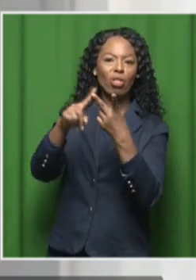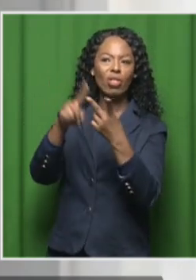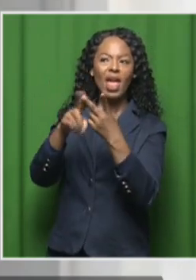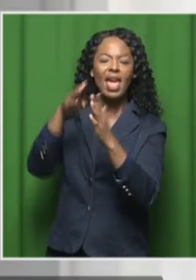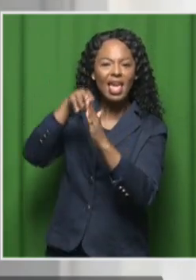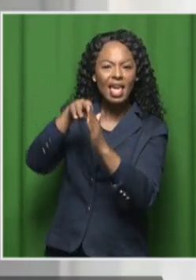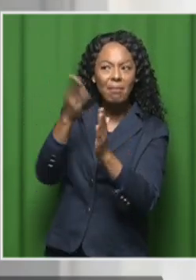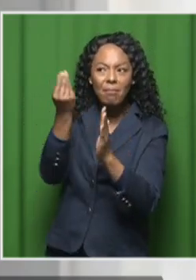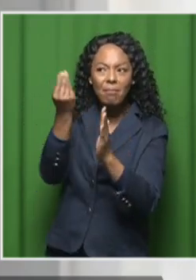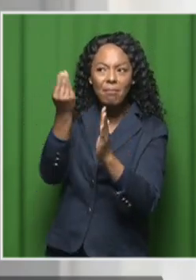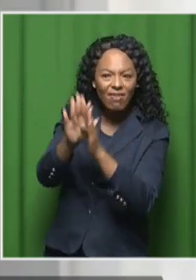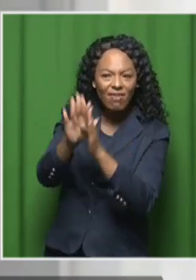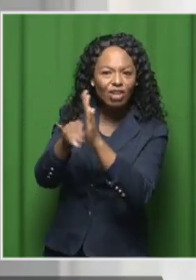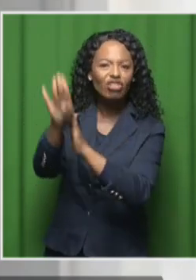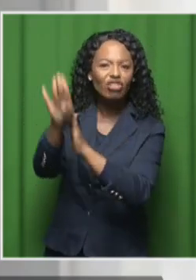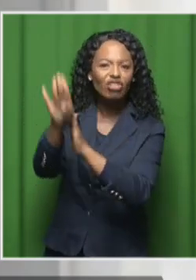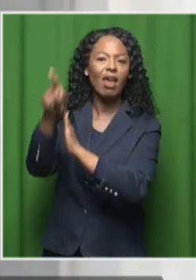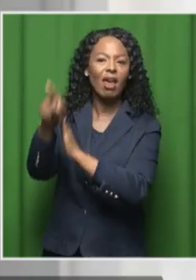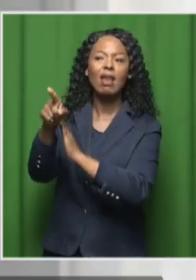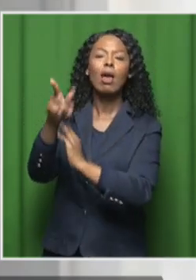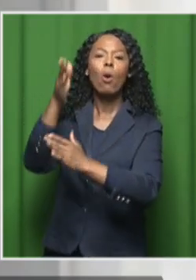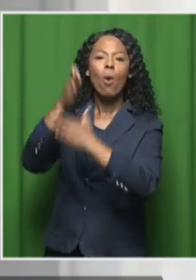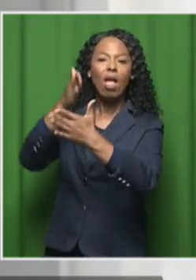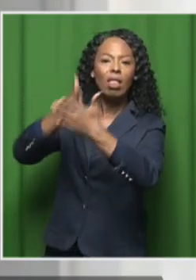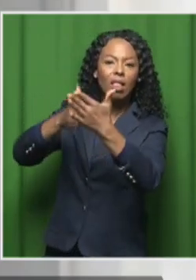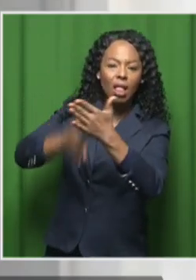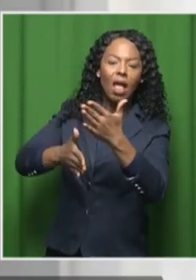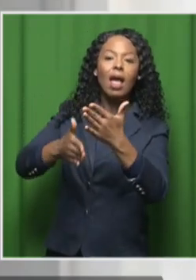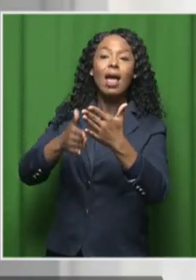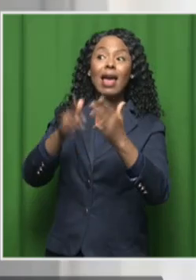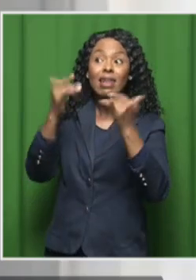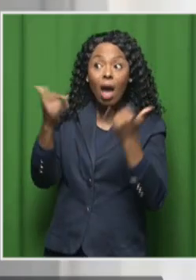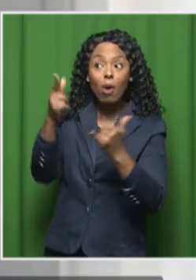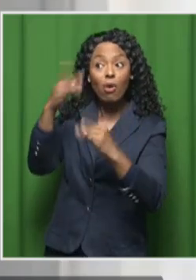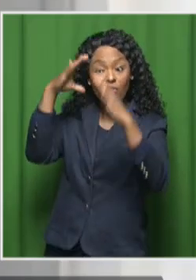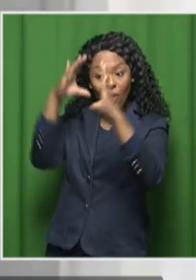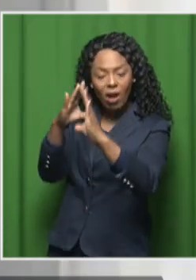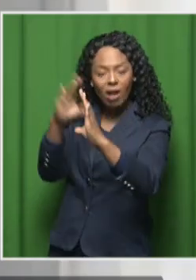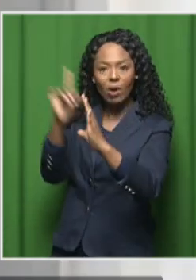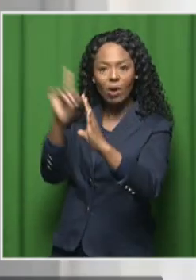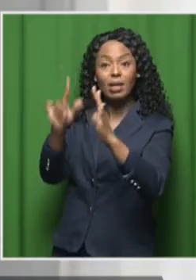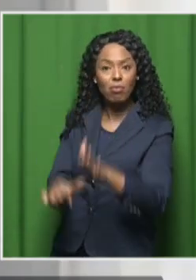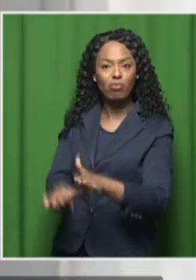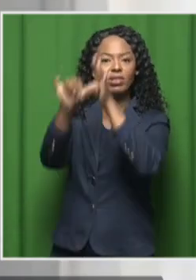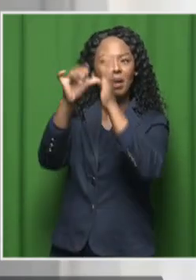then, key focus will definitely be the budget allocations to assist in this.